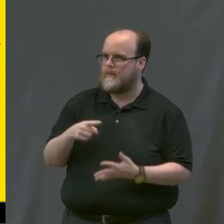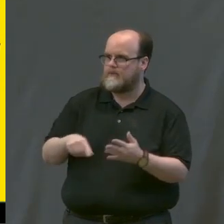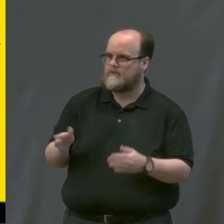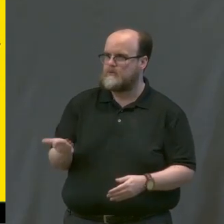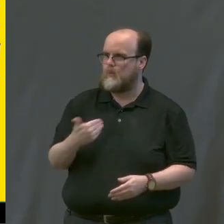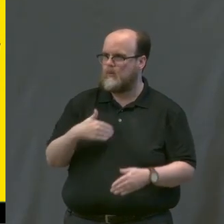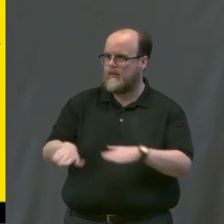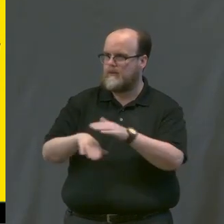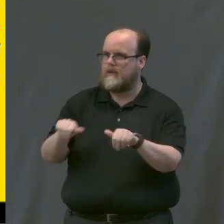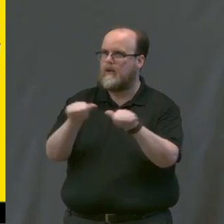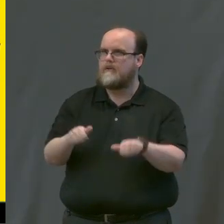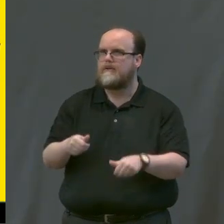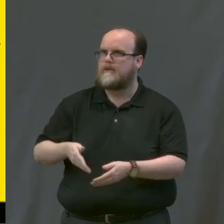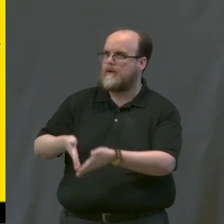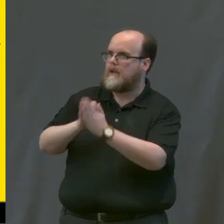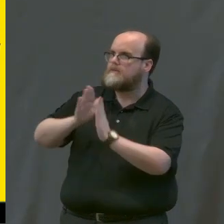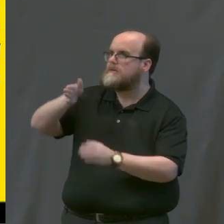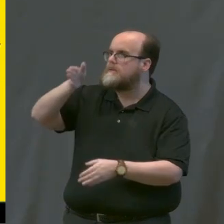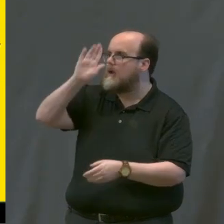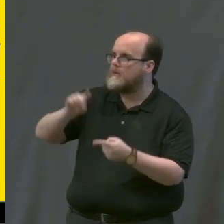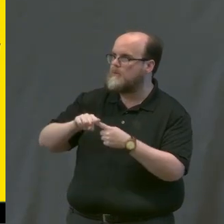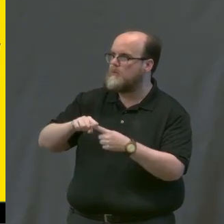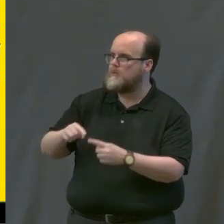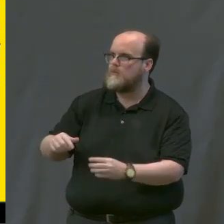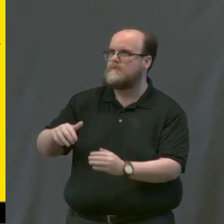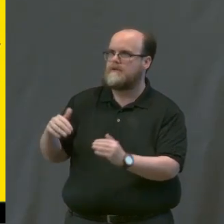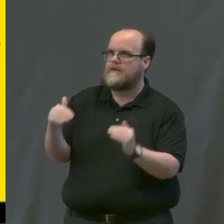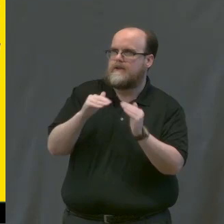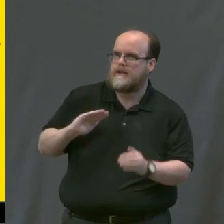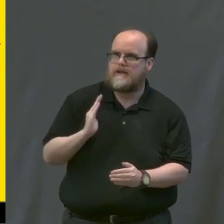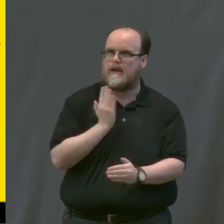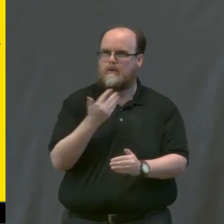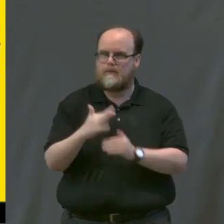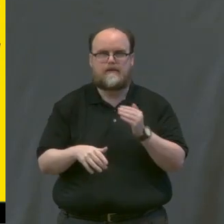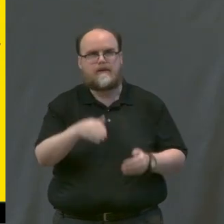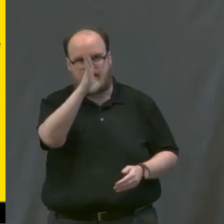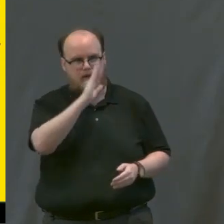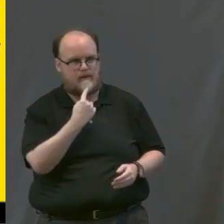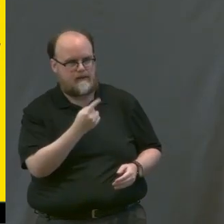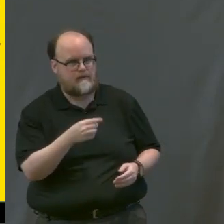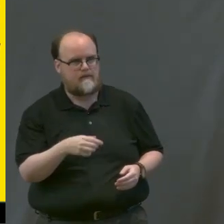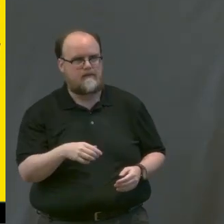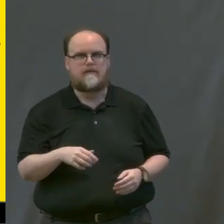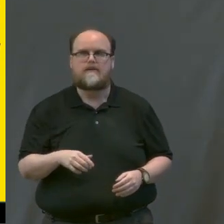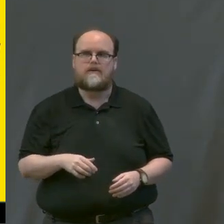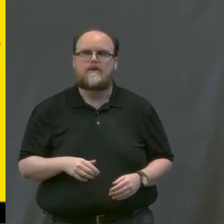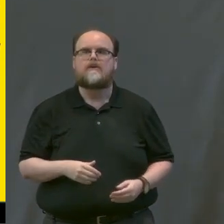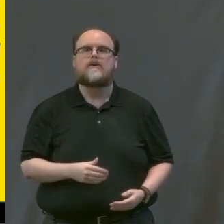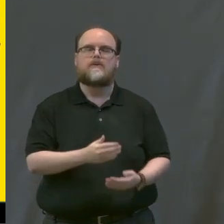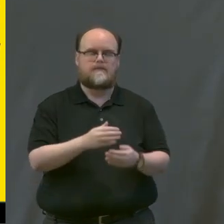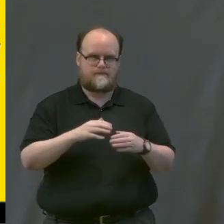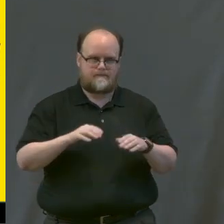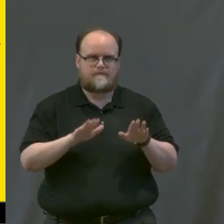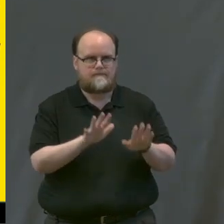souls are asking God to avenge their blood. God tells them, rest a little while until